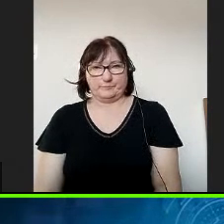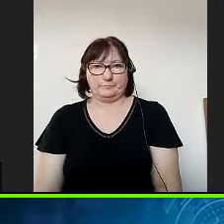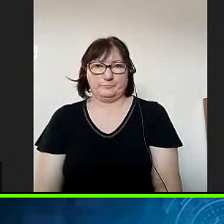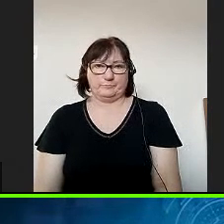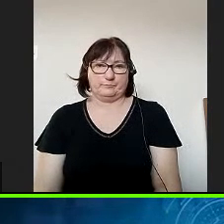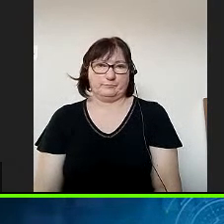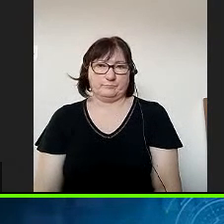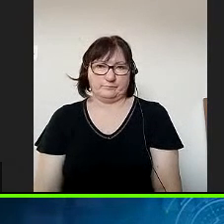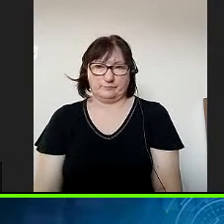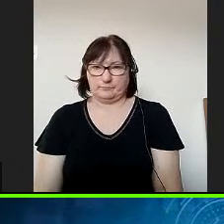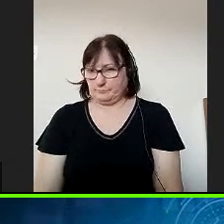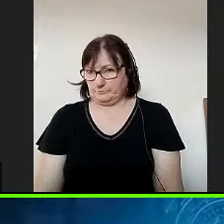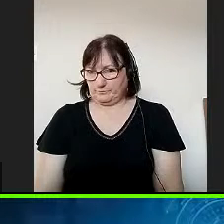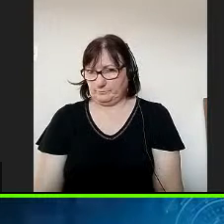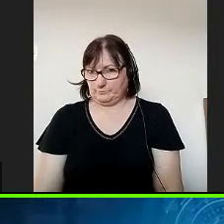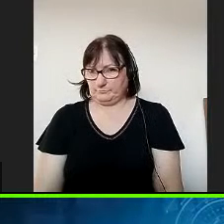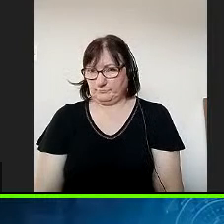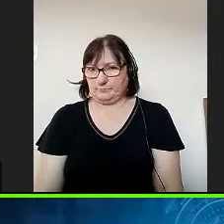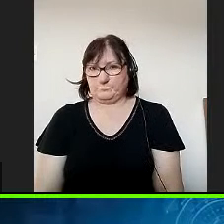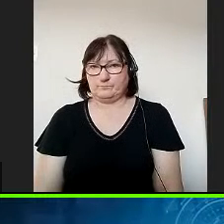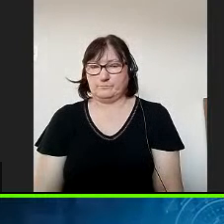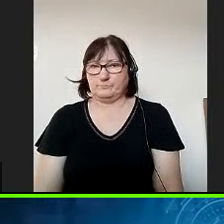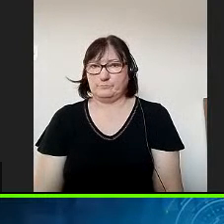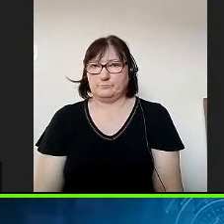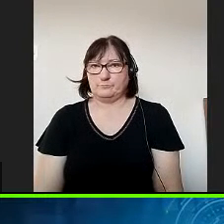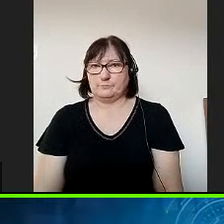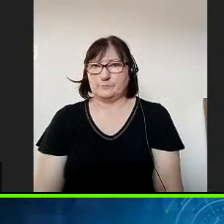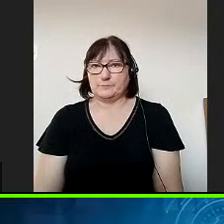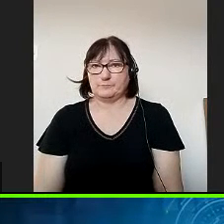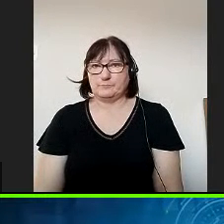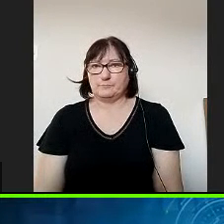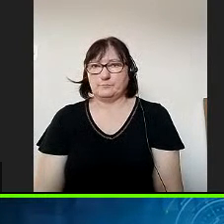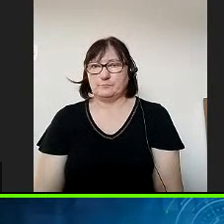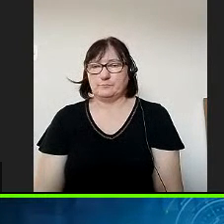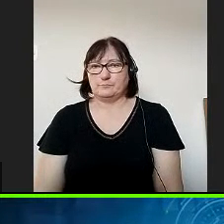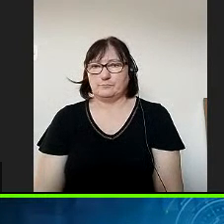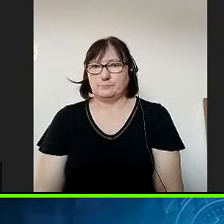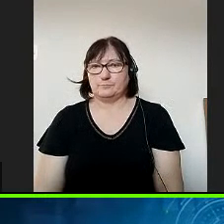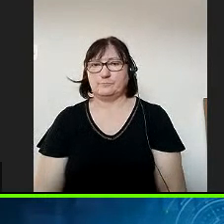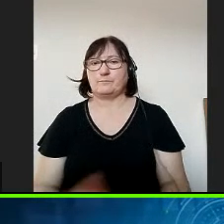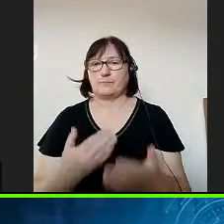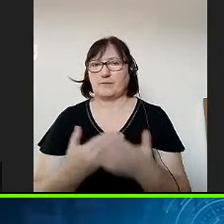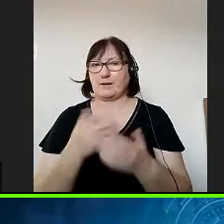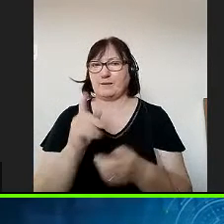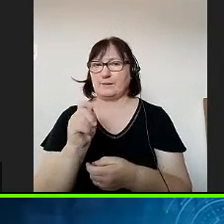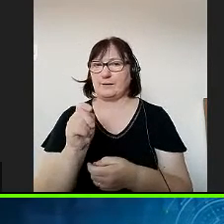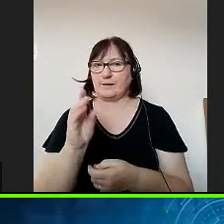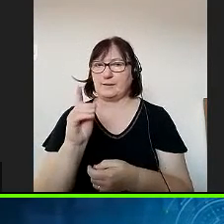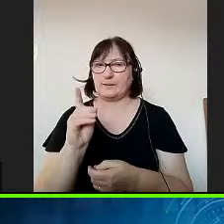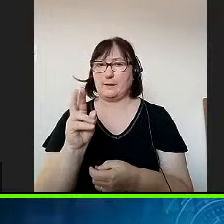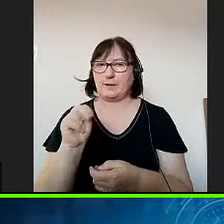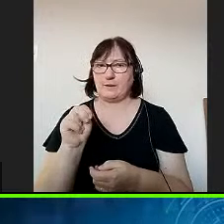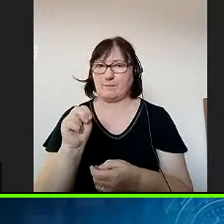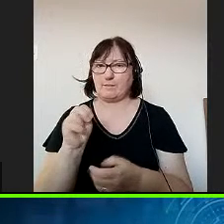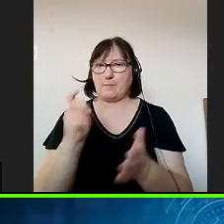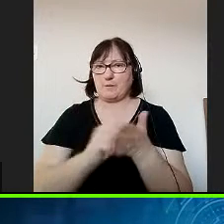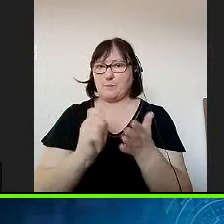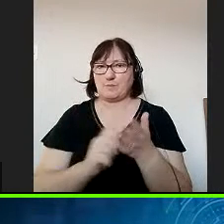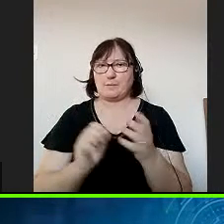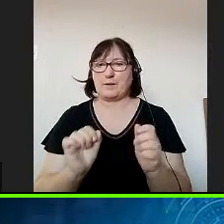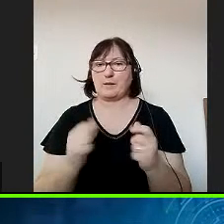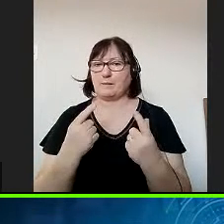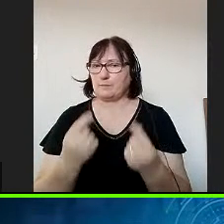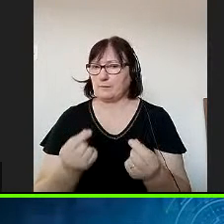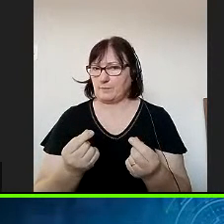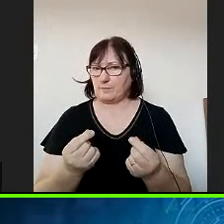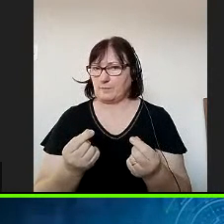if I can give you the next question. Can a TDN application be done at notice of intent